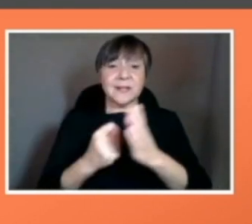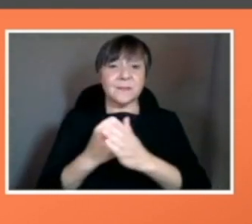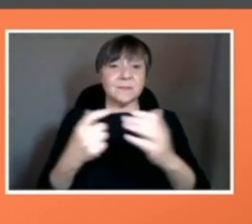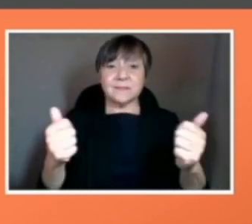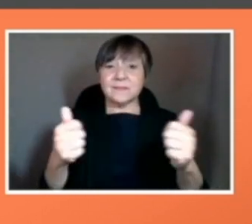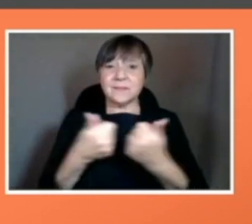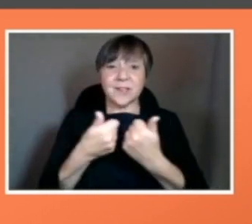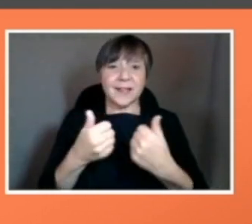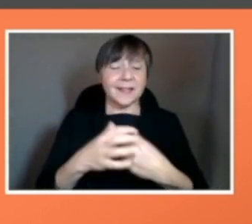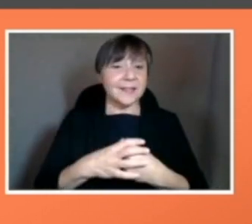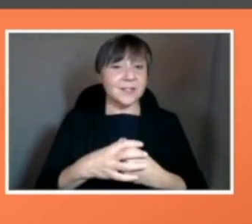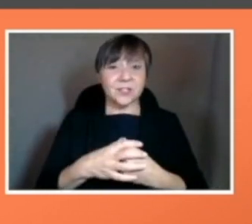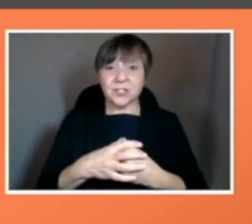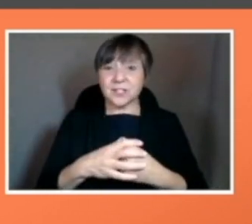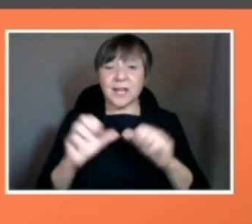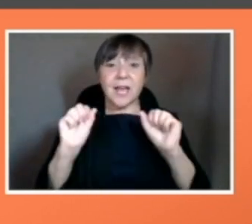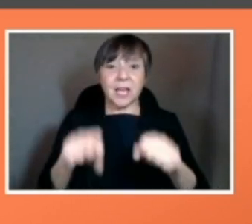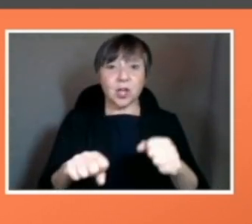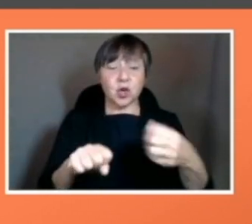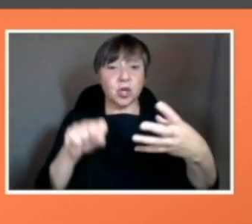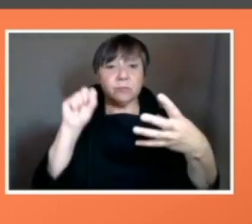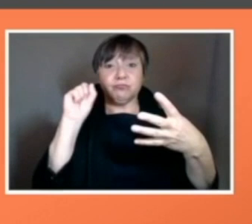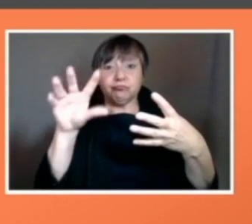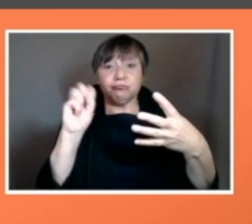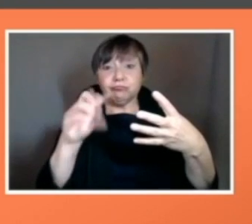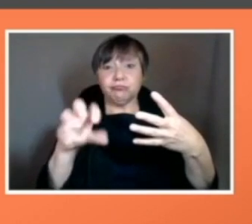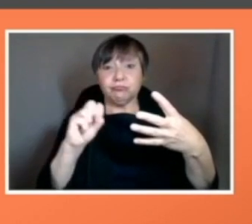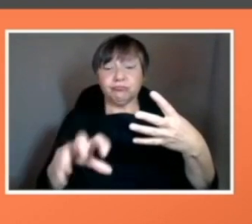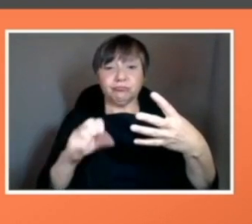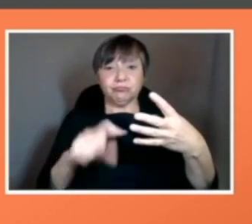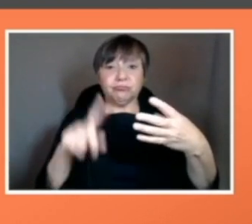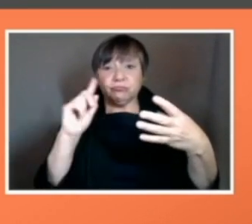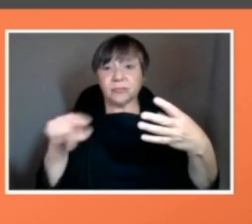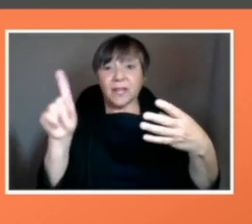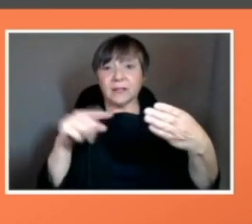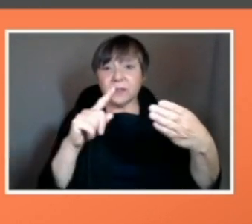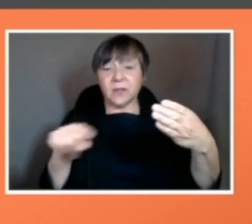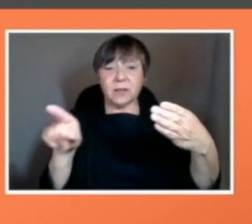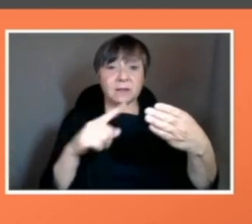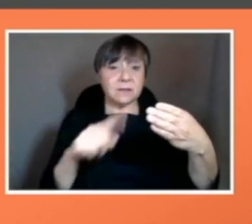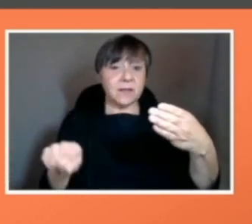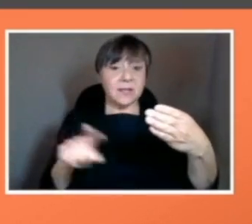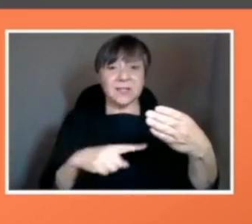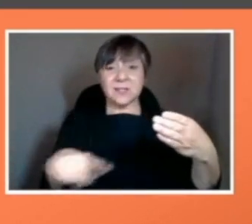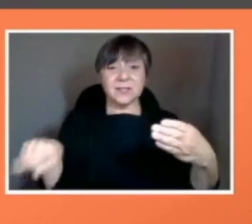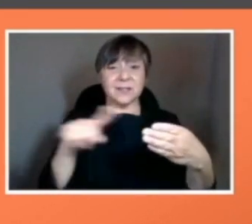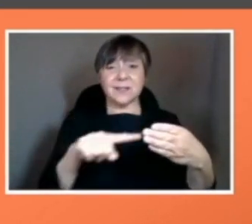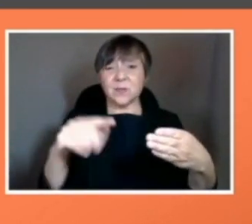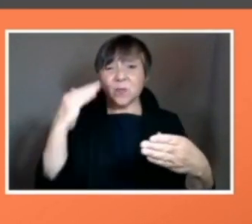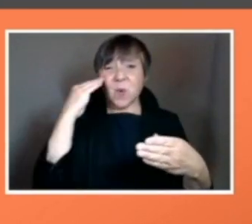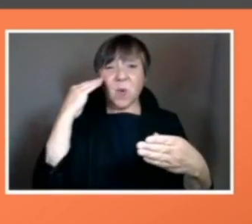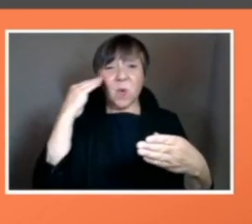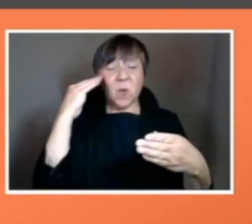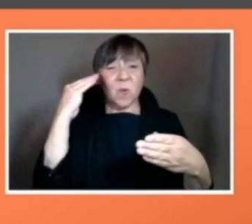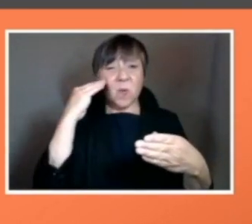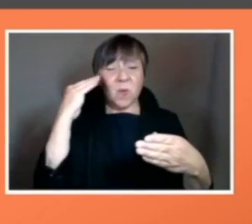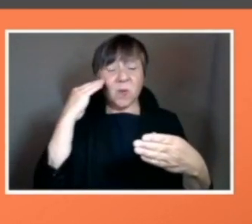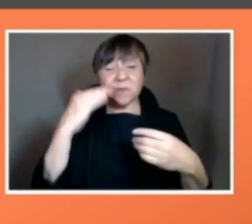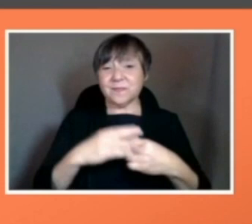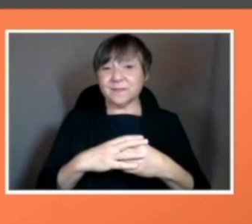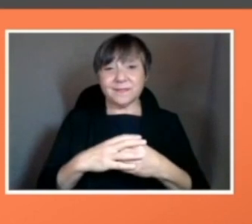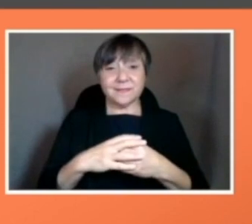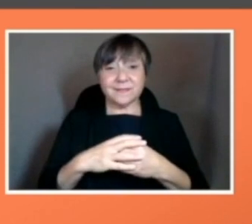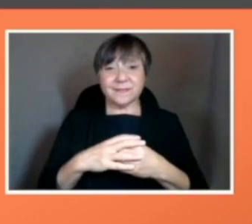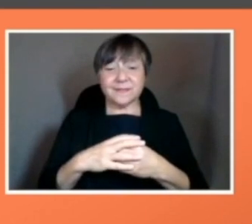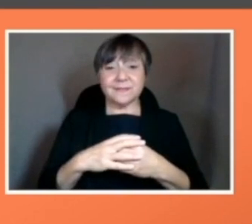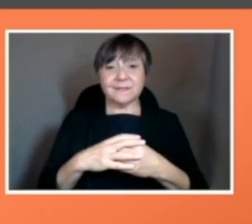gave a sentimental and empowering speech. I certainly don't need to list all of the opportunities and activities that have been missed because you